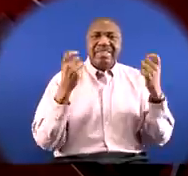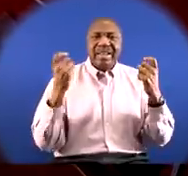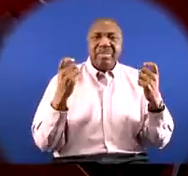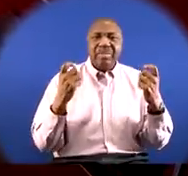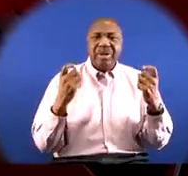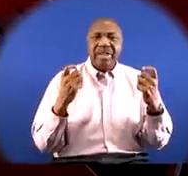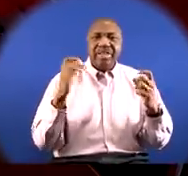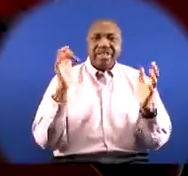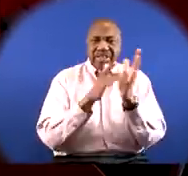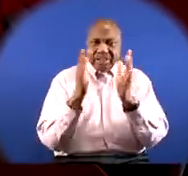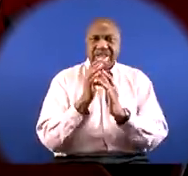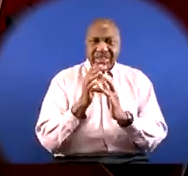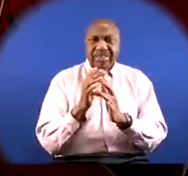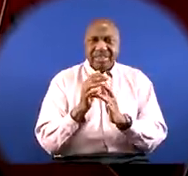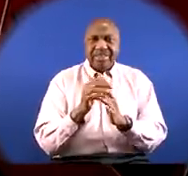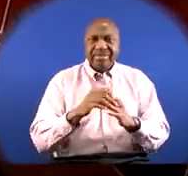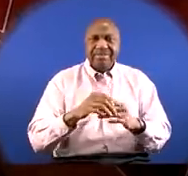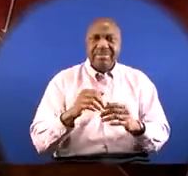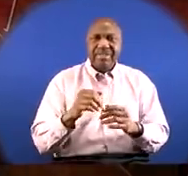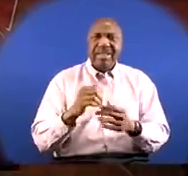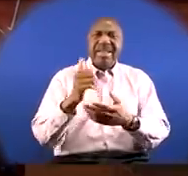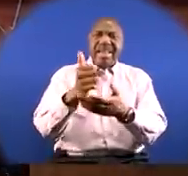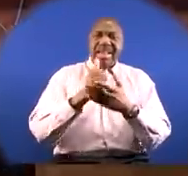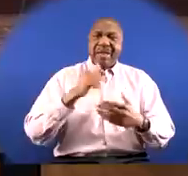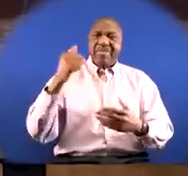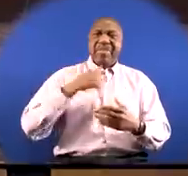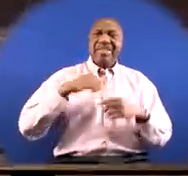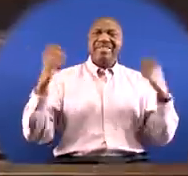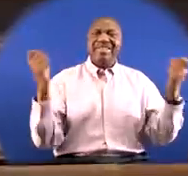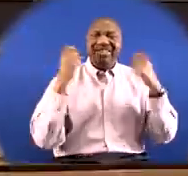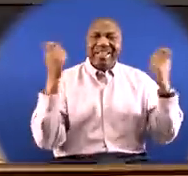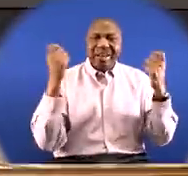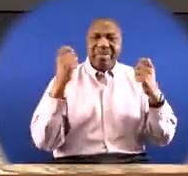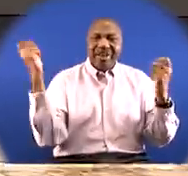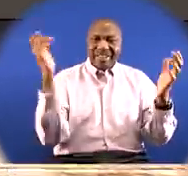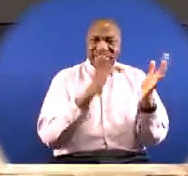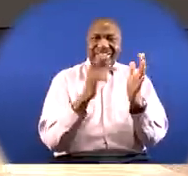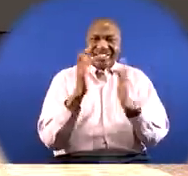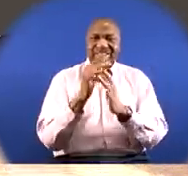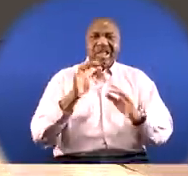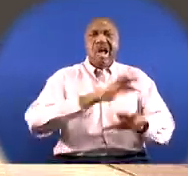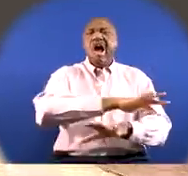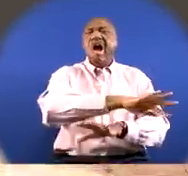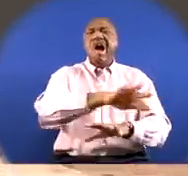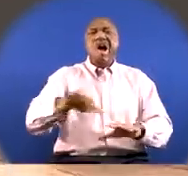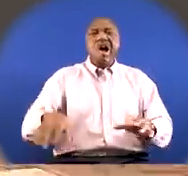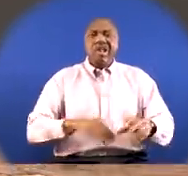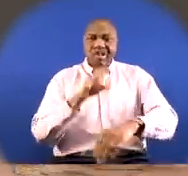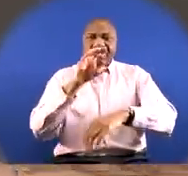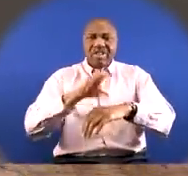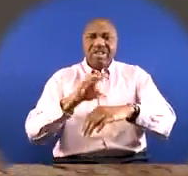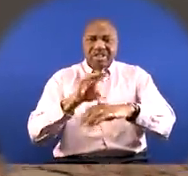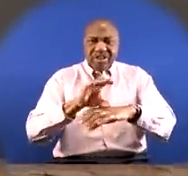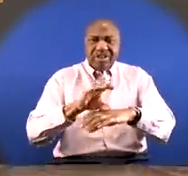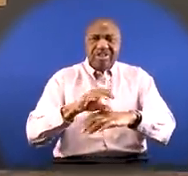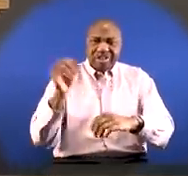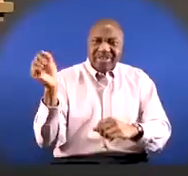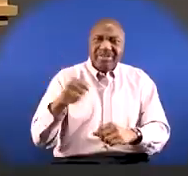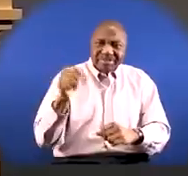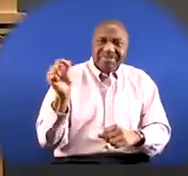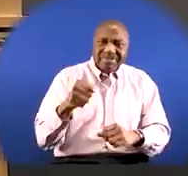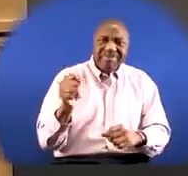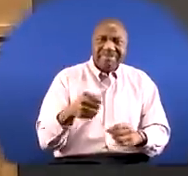Lord's church. Help me celebrate Jesus all over the Lord's